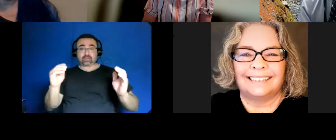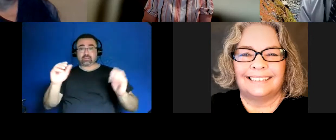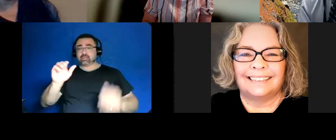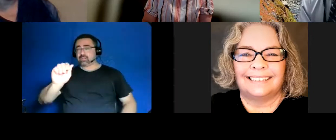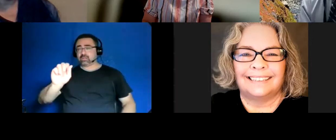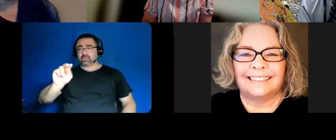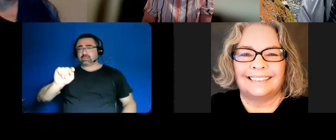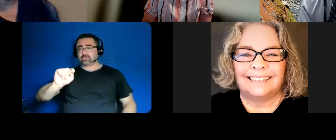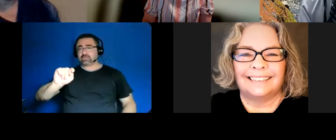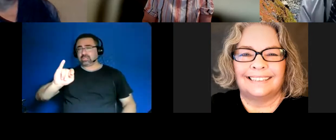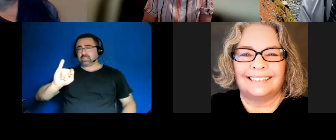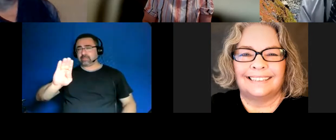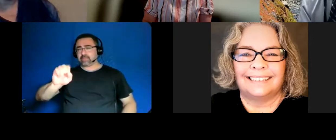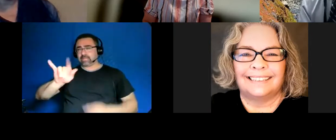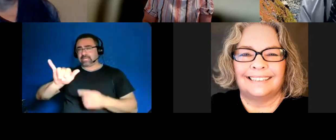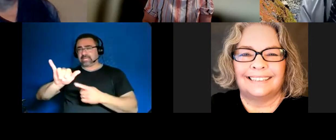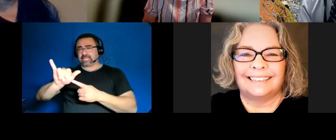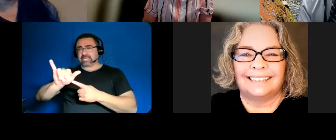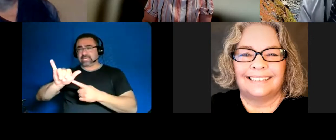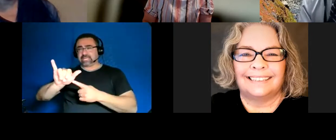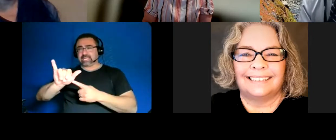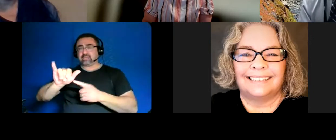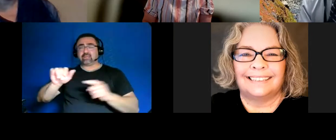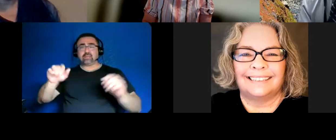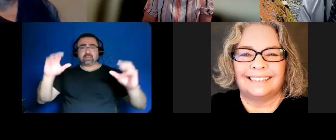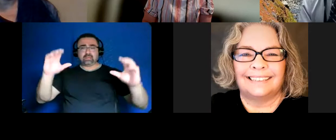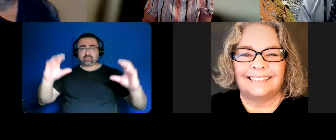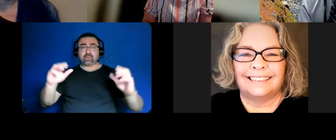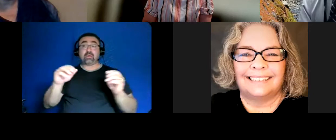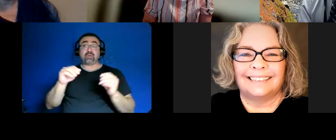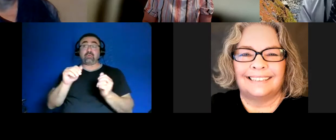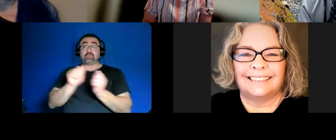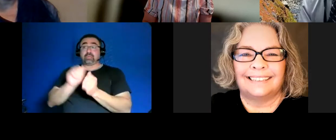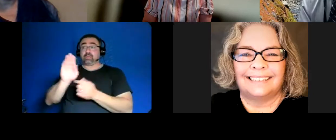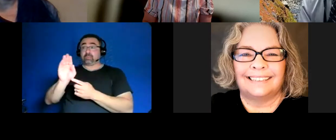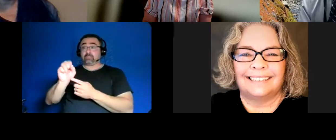responses in people who got a booster with the